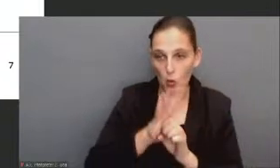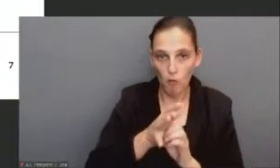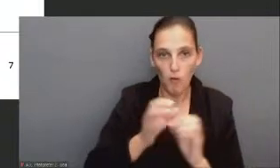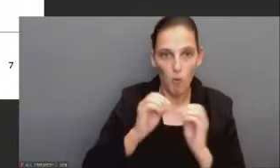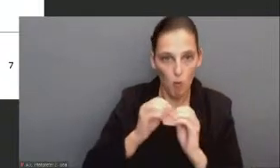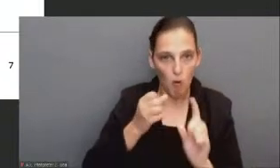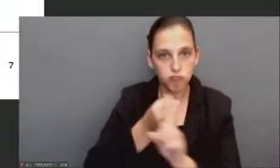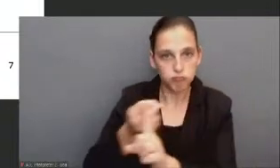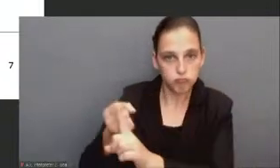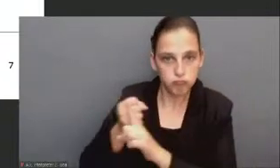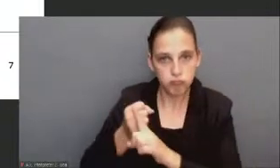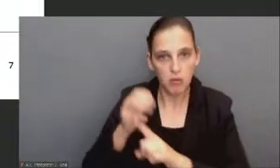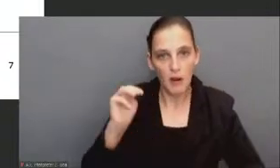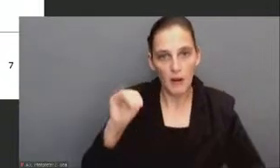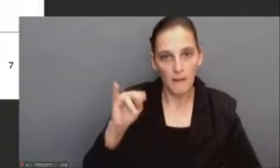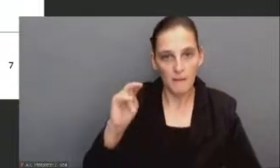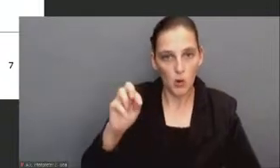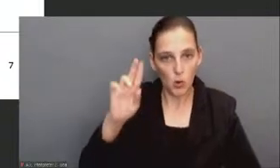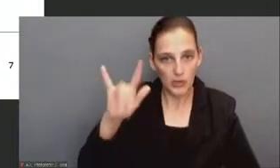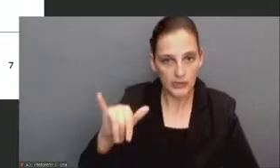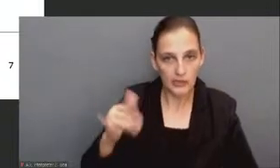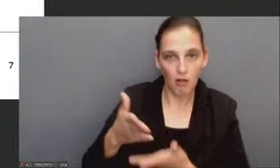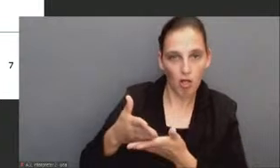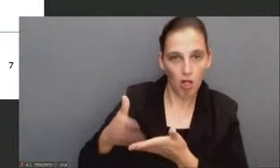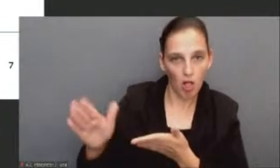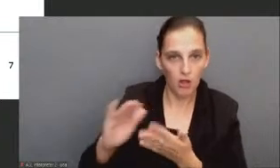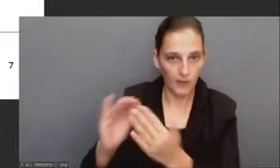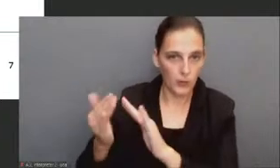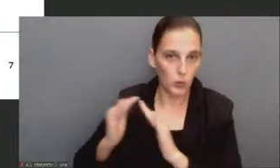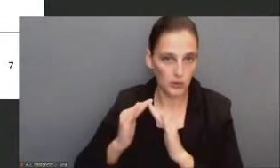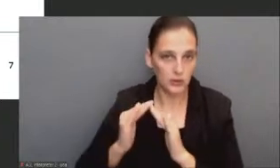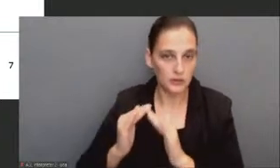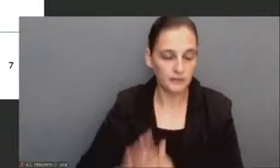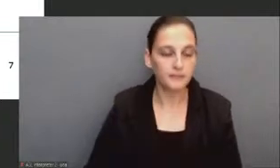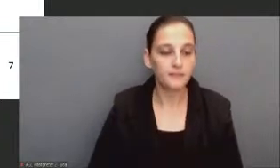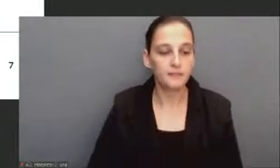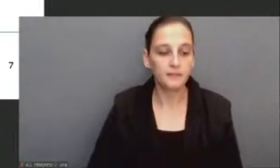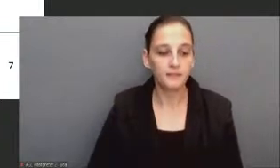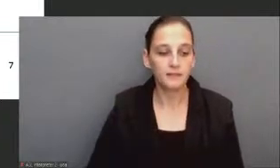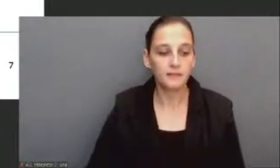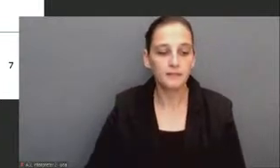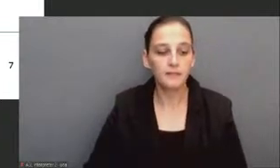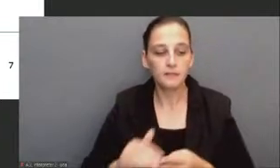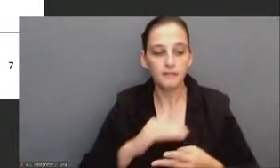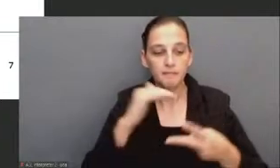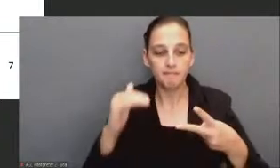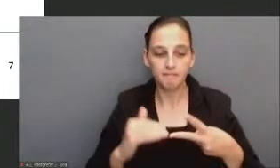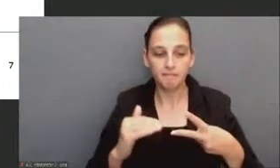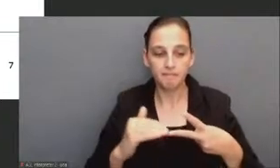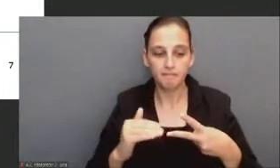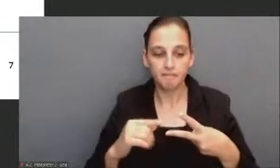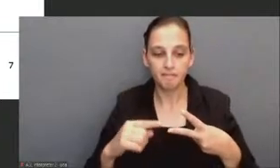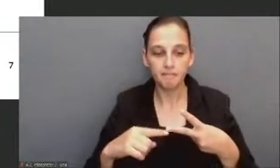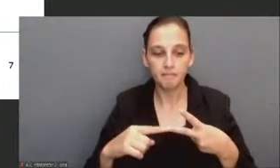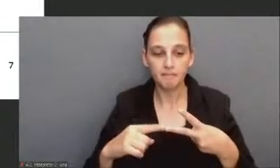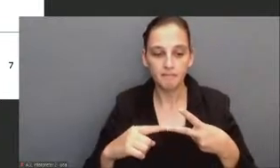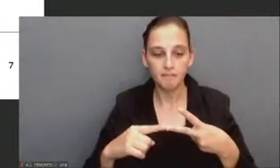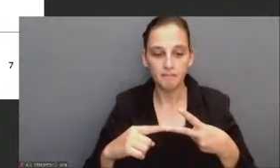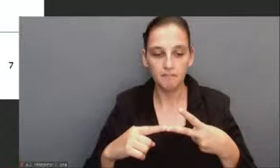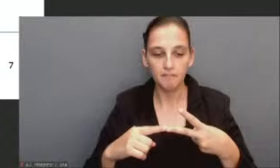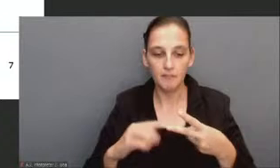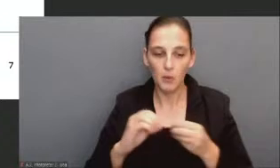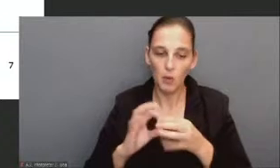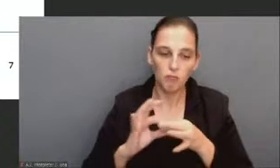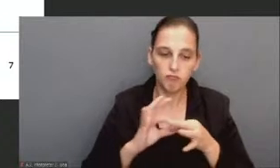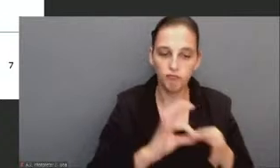on minoritized and marginalized communities. The second problem statement speaks specifically to therapeutics, and this